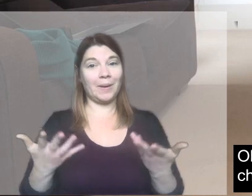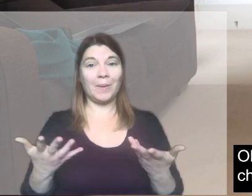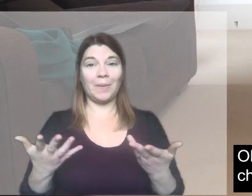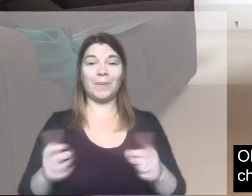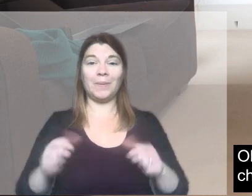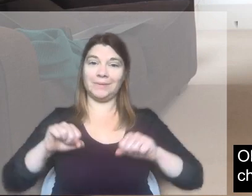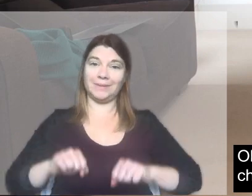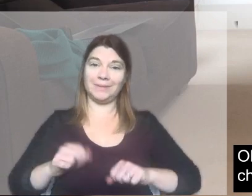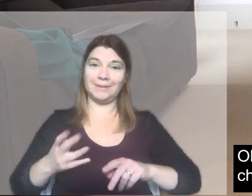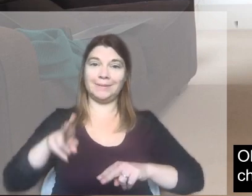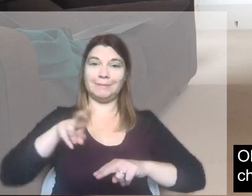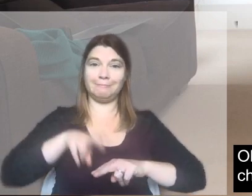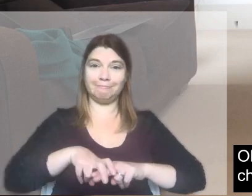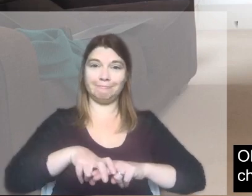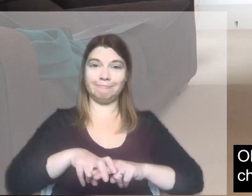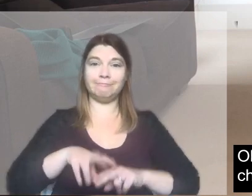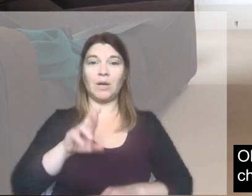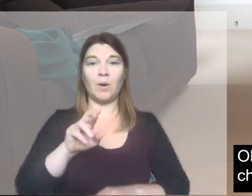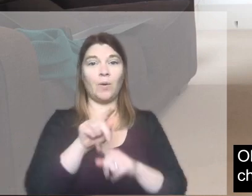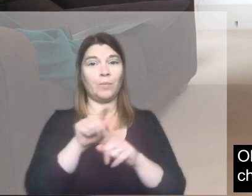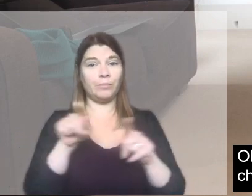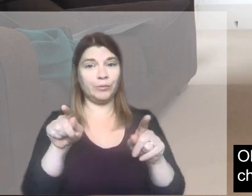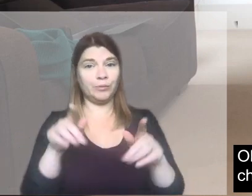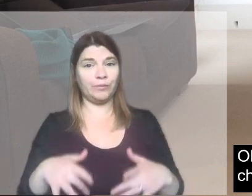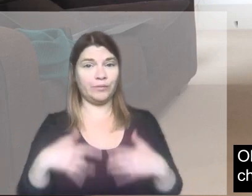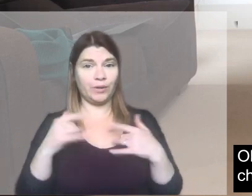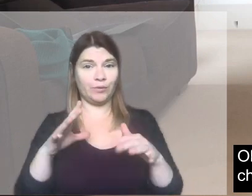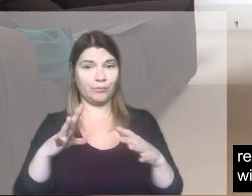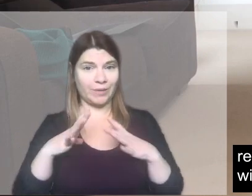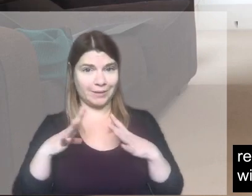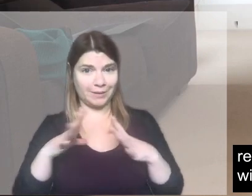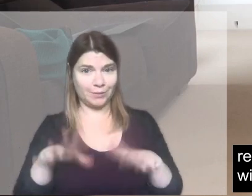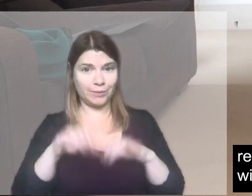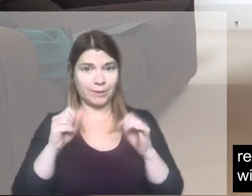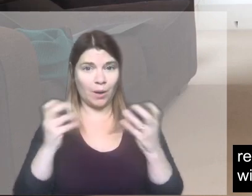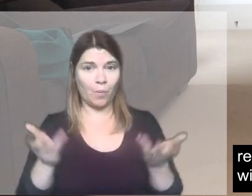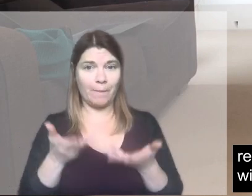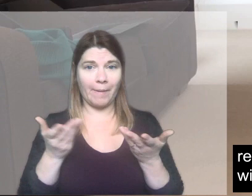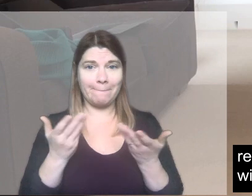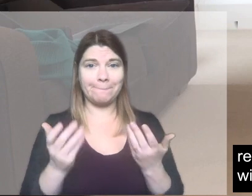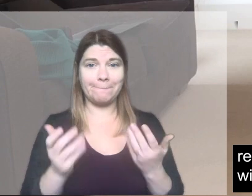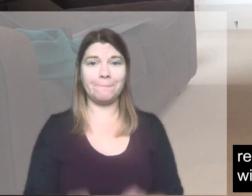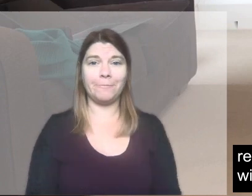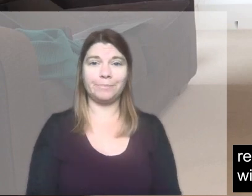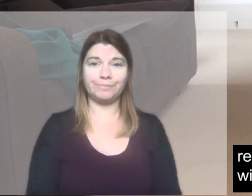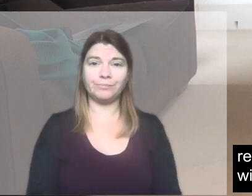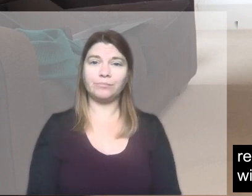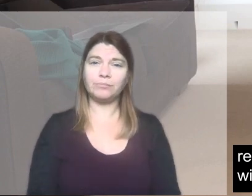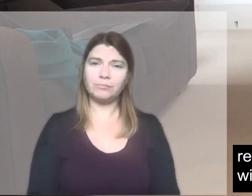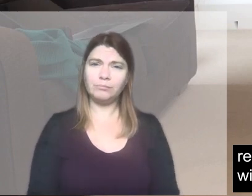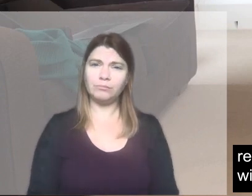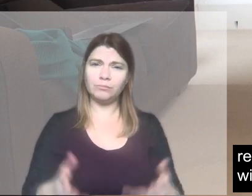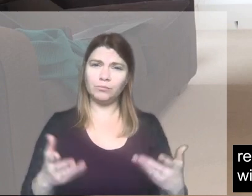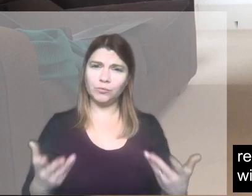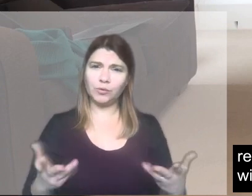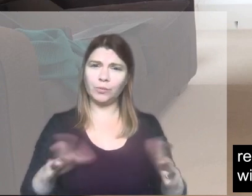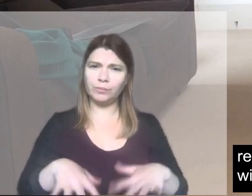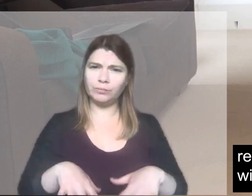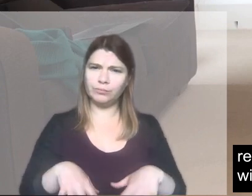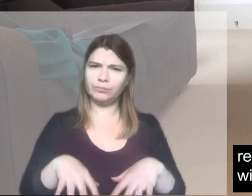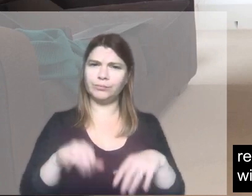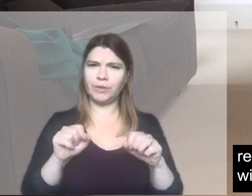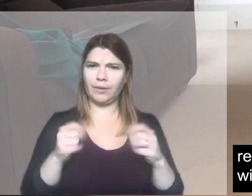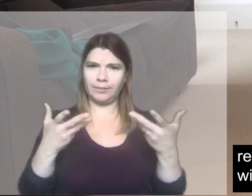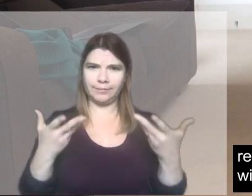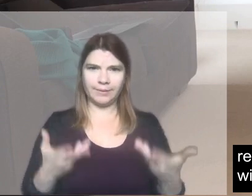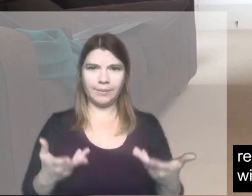Okay, so I'm sitting in my chair now, and I hope everyone's feeling ready to start the warm-up. So to begin with, I'm just